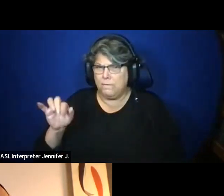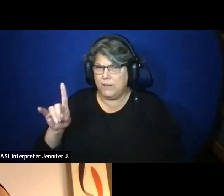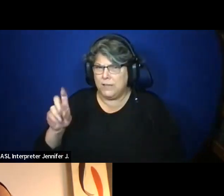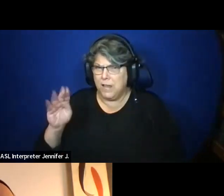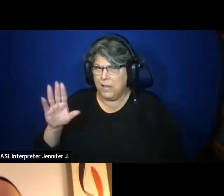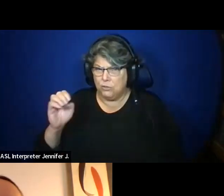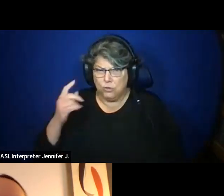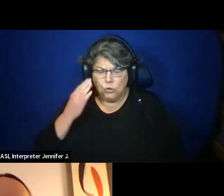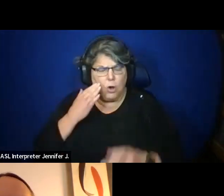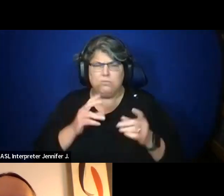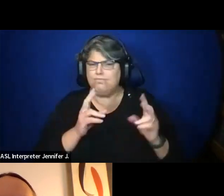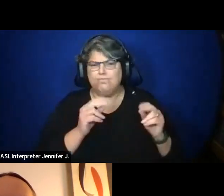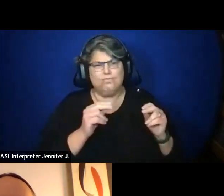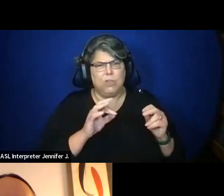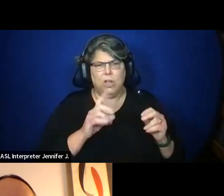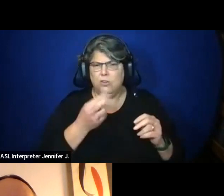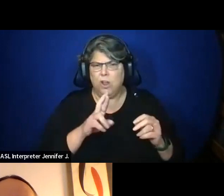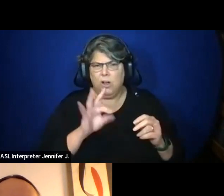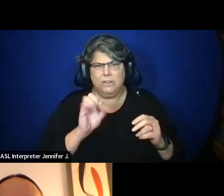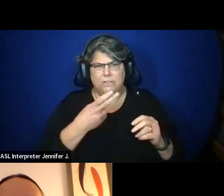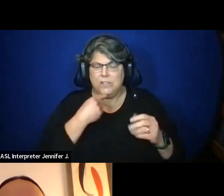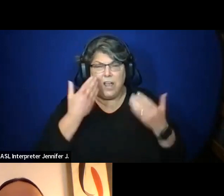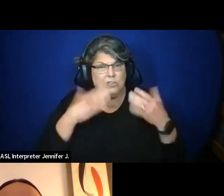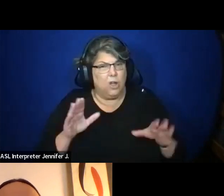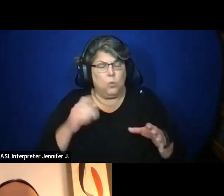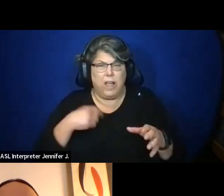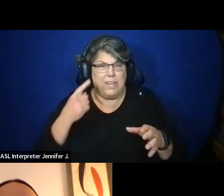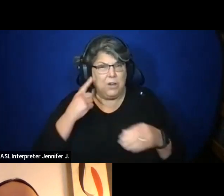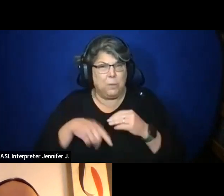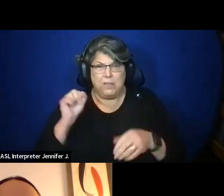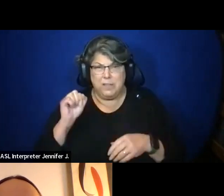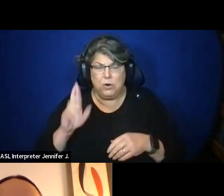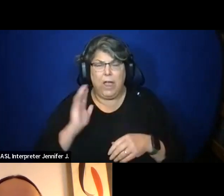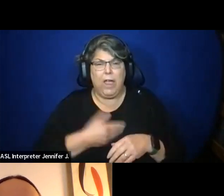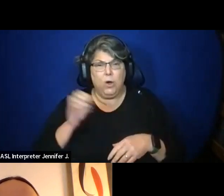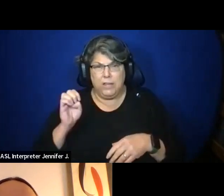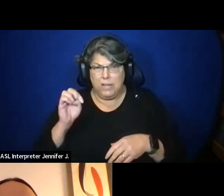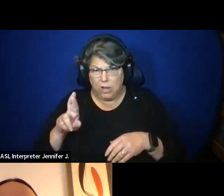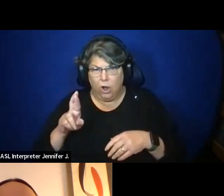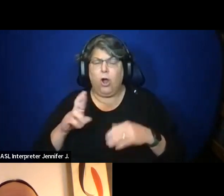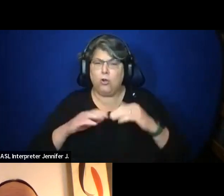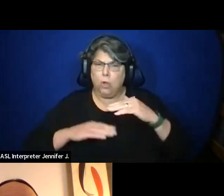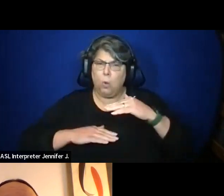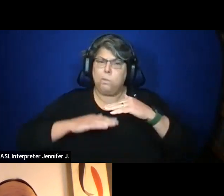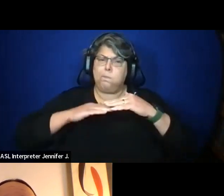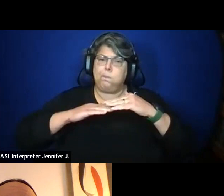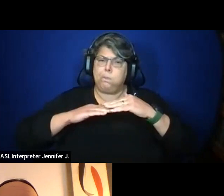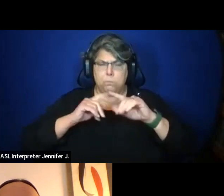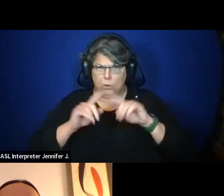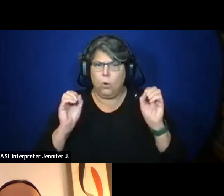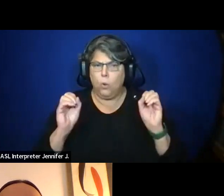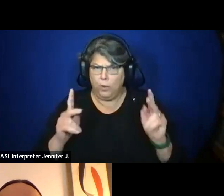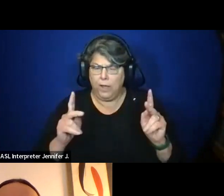I mean, the sense I get is that here in Sonoma, our ERs and our capacity are okay. I think the big issue comes from